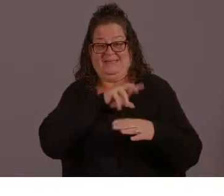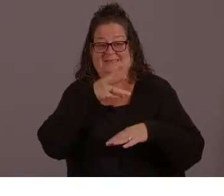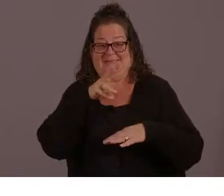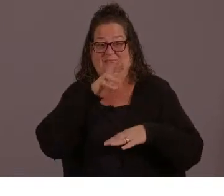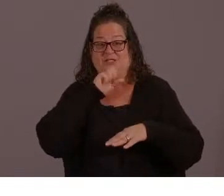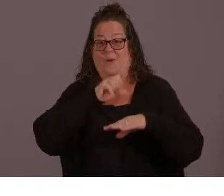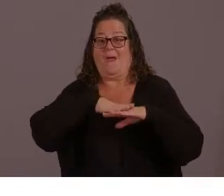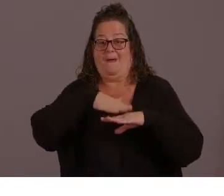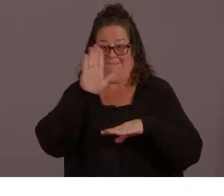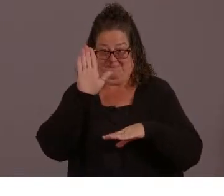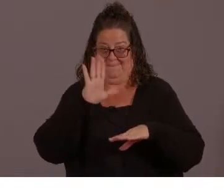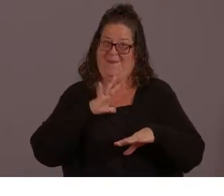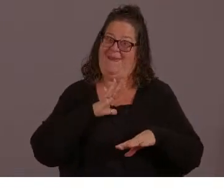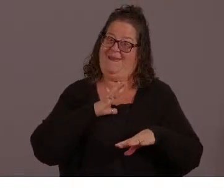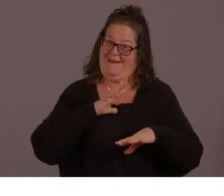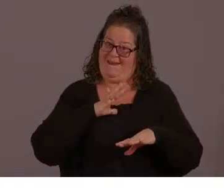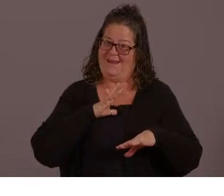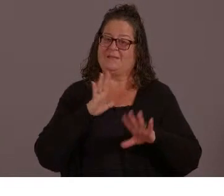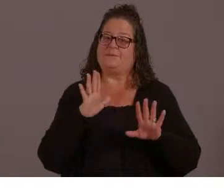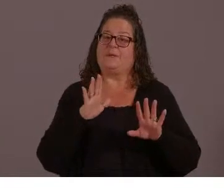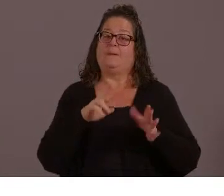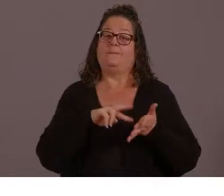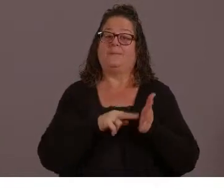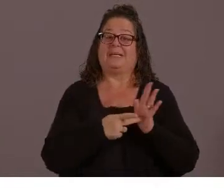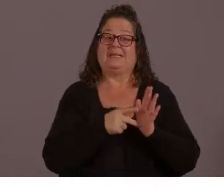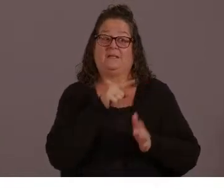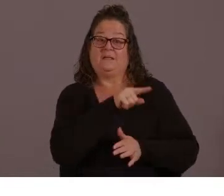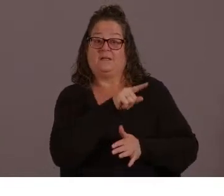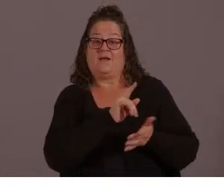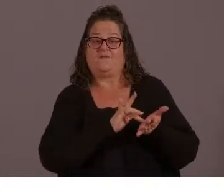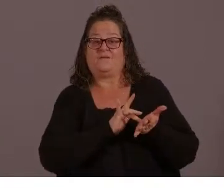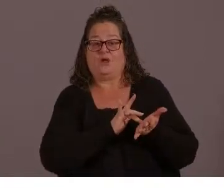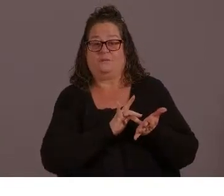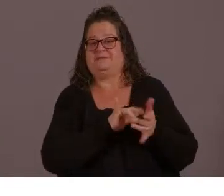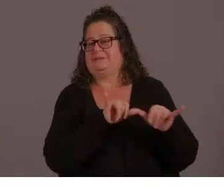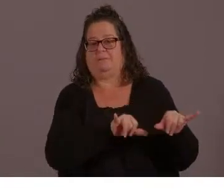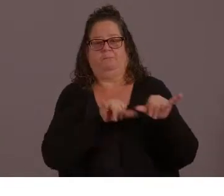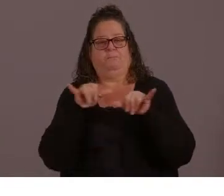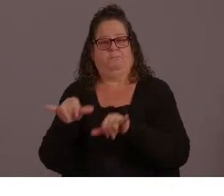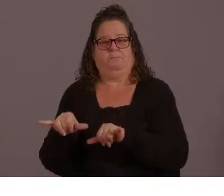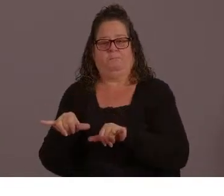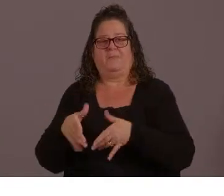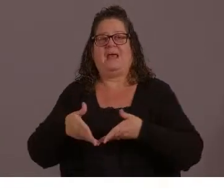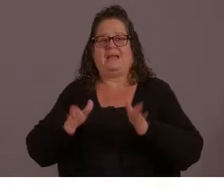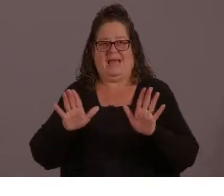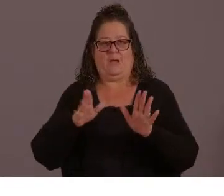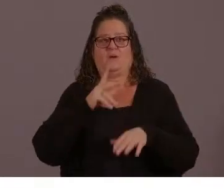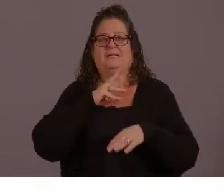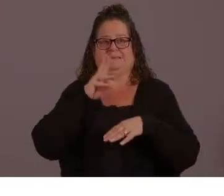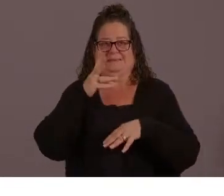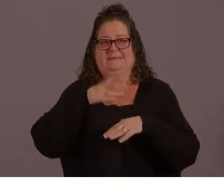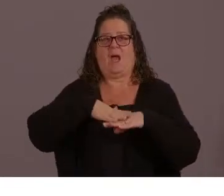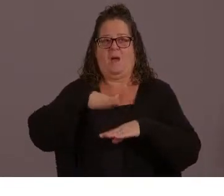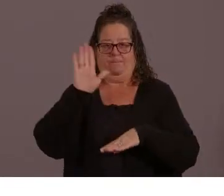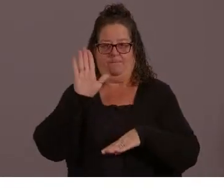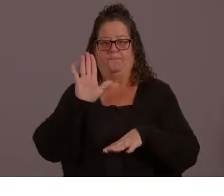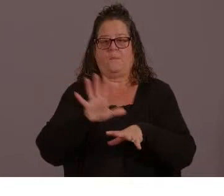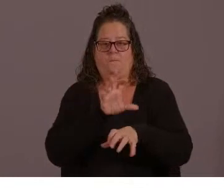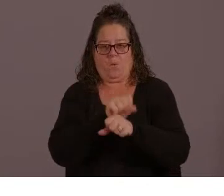expanding the eligibility to meet that the state eligibility. And so over